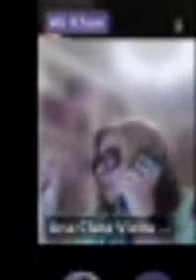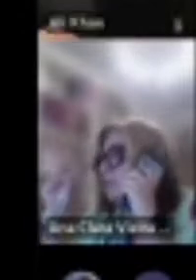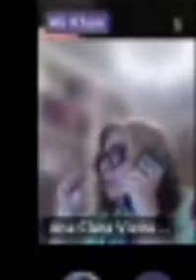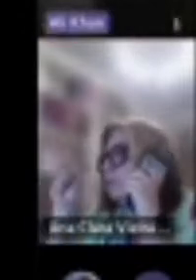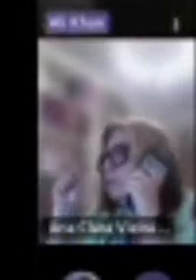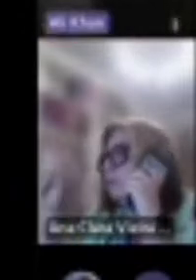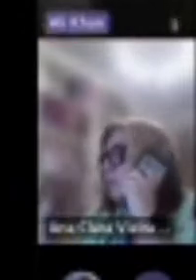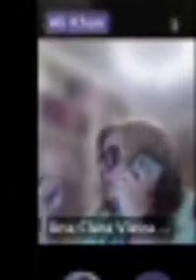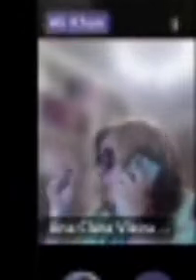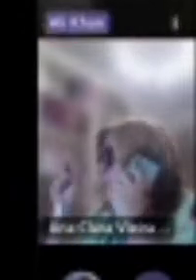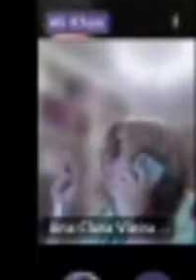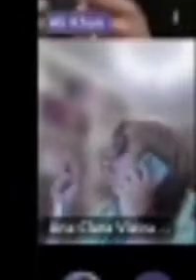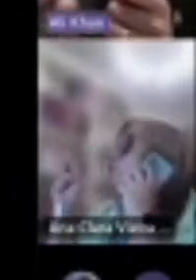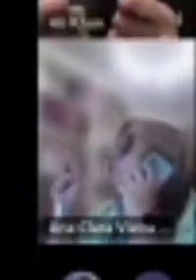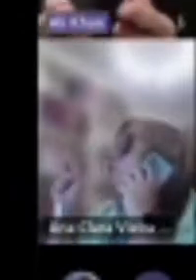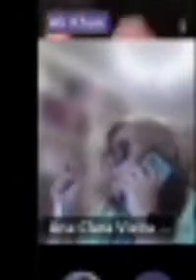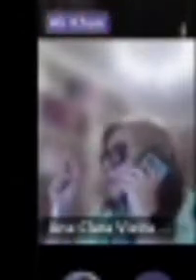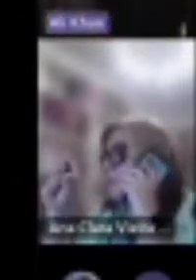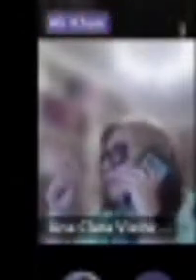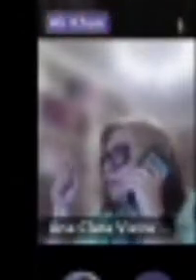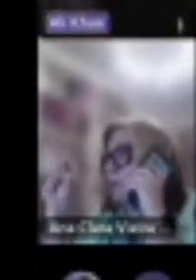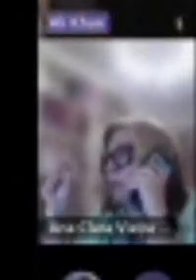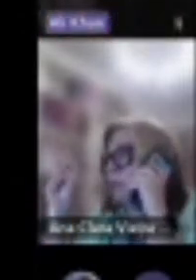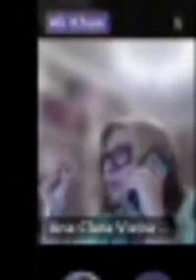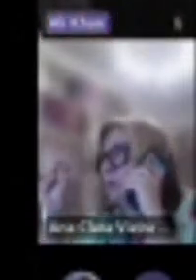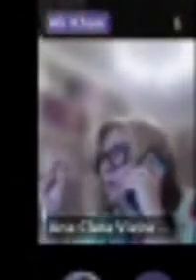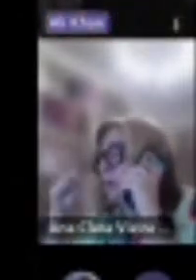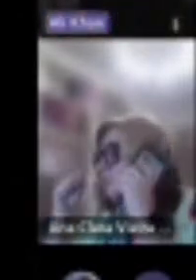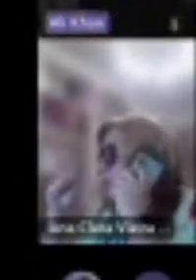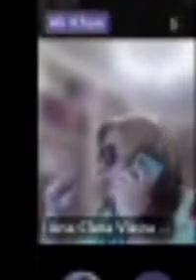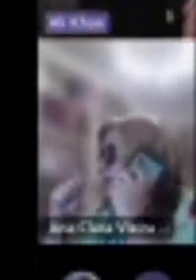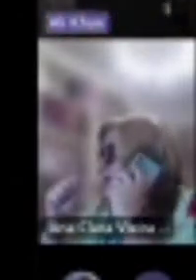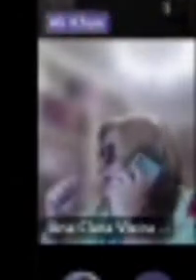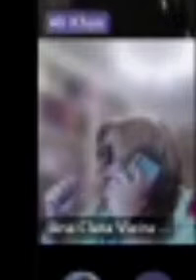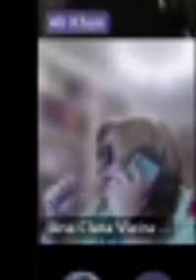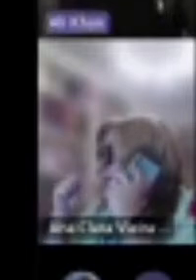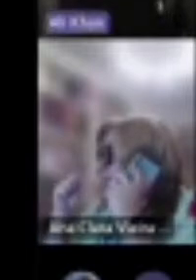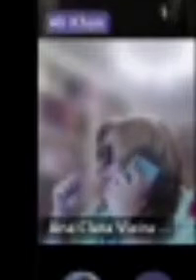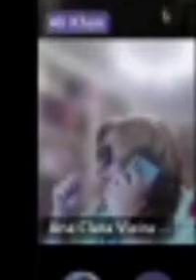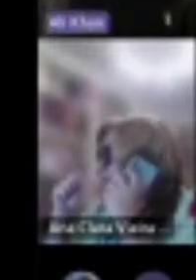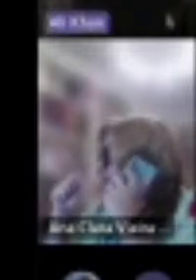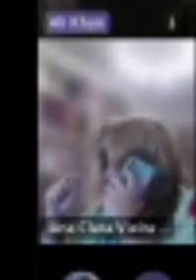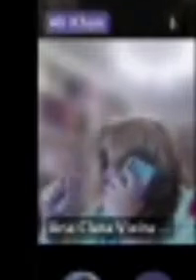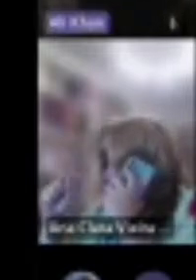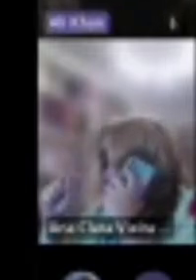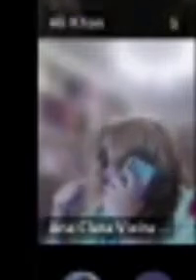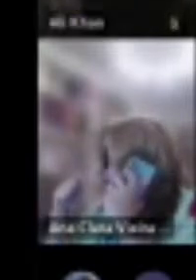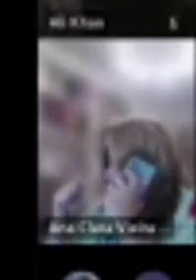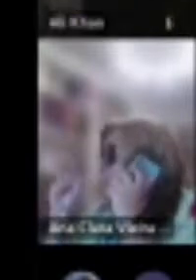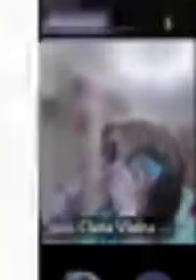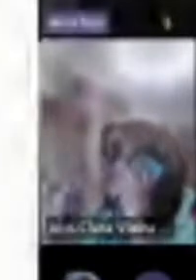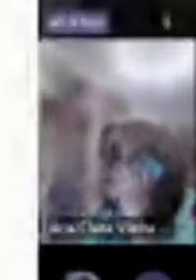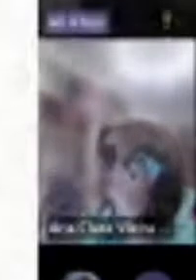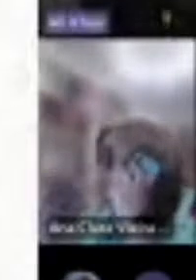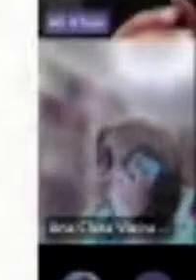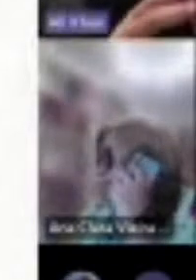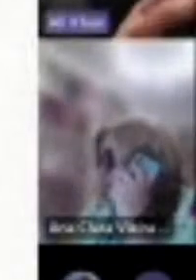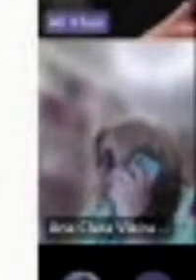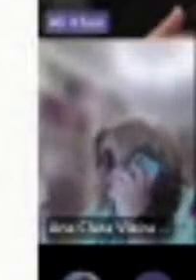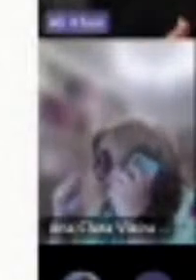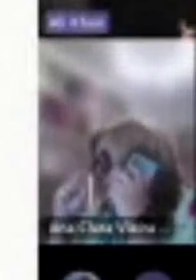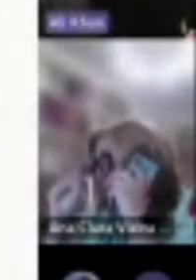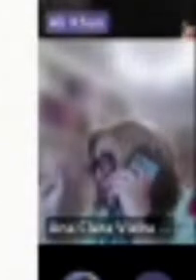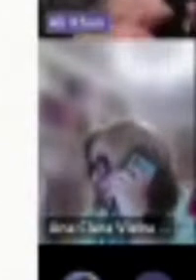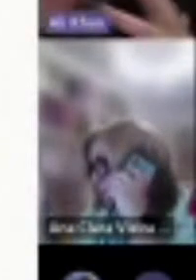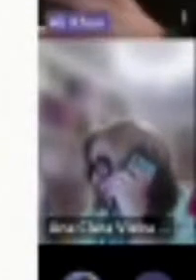about experience of longevity, so morbidity and mortality. So